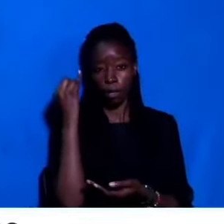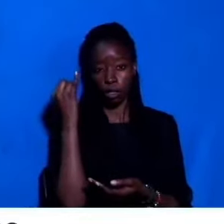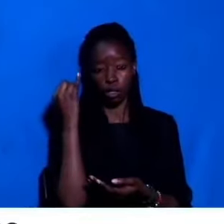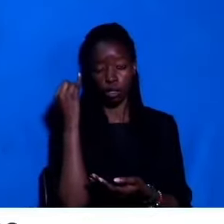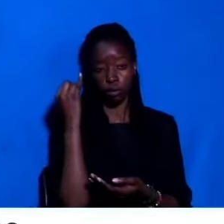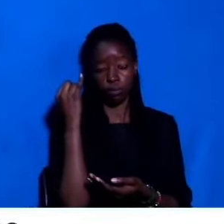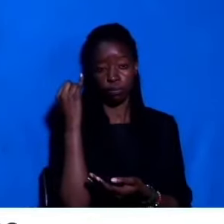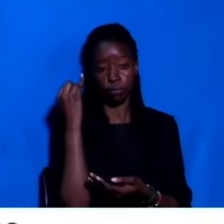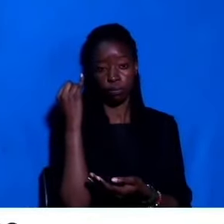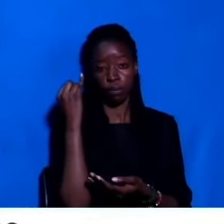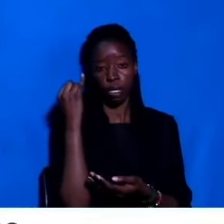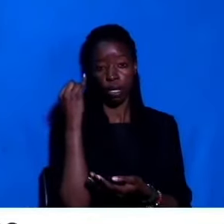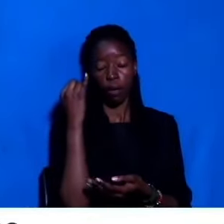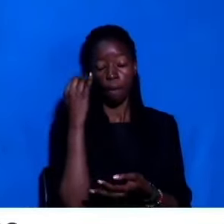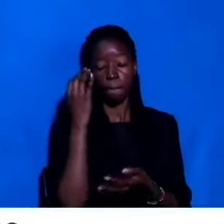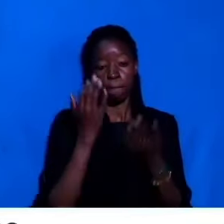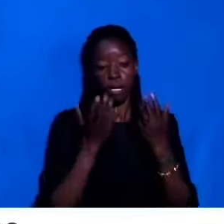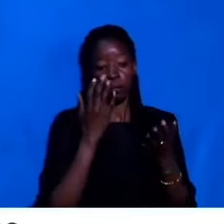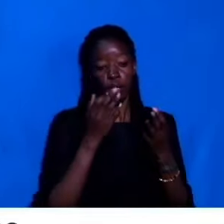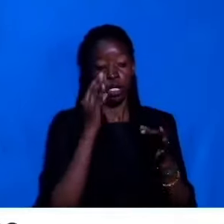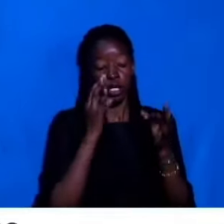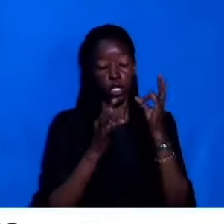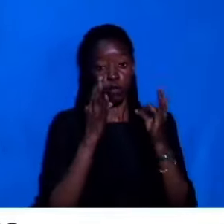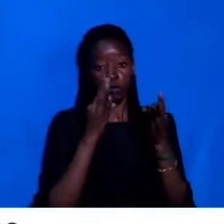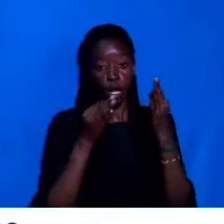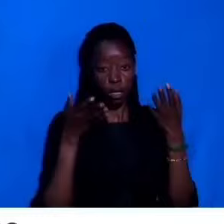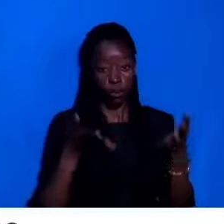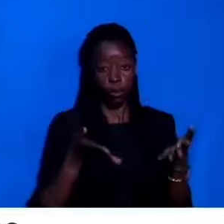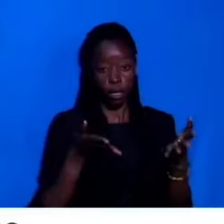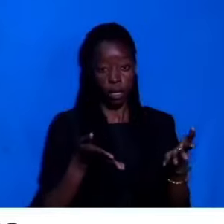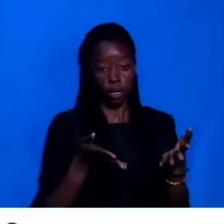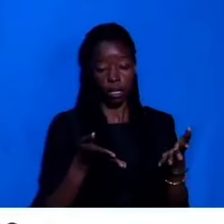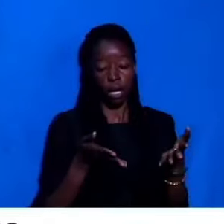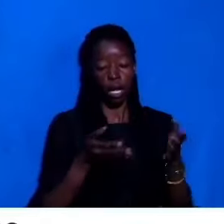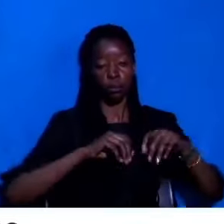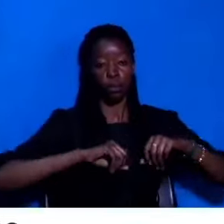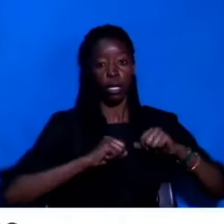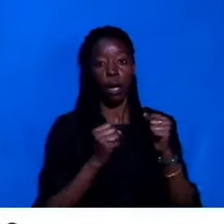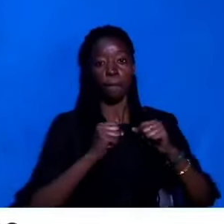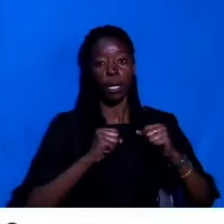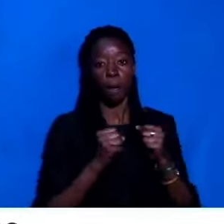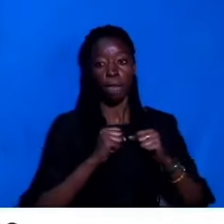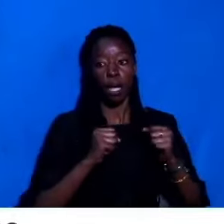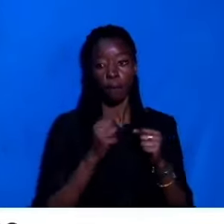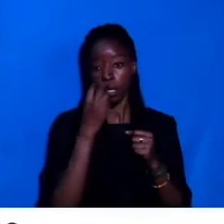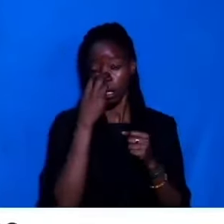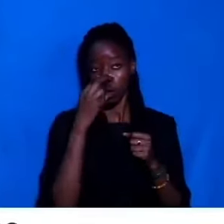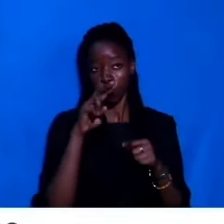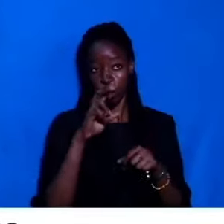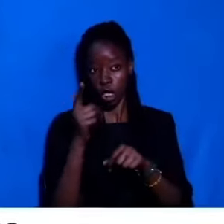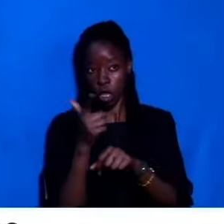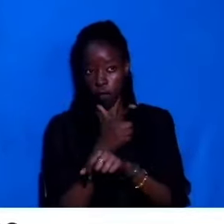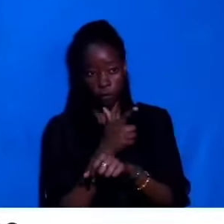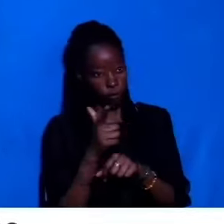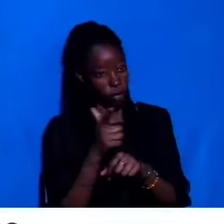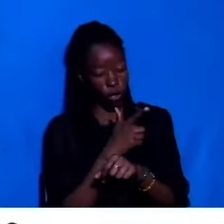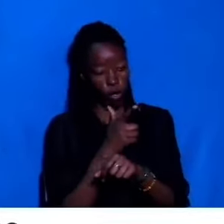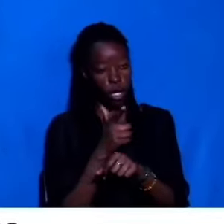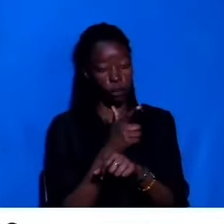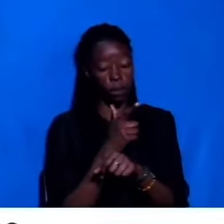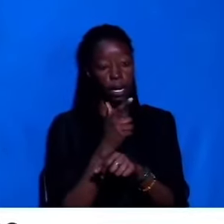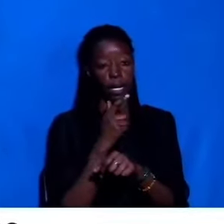if I will not be there, I'll be happy to come back home and watch that video. And my sons will always and